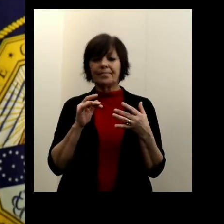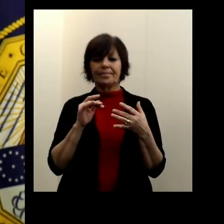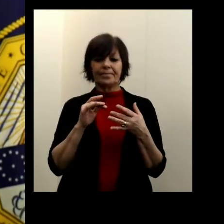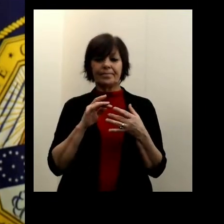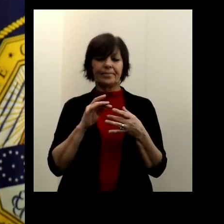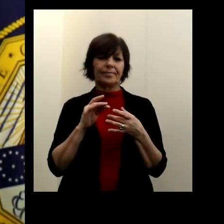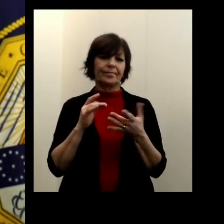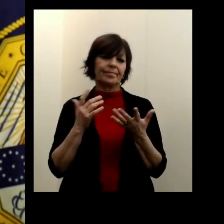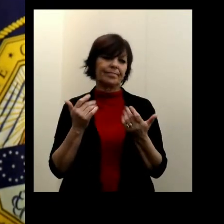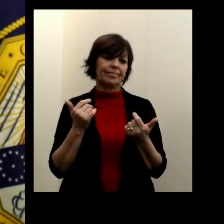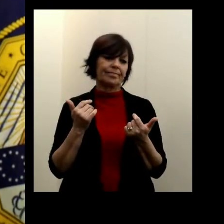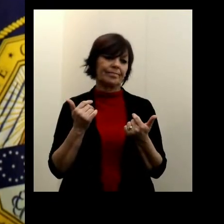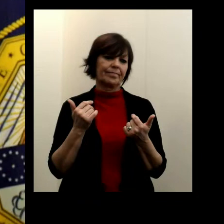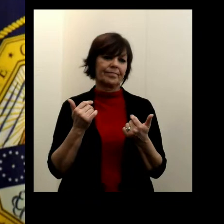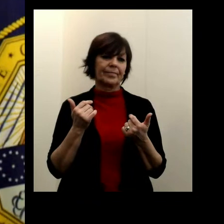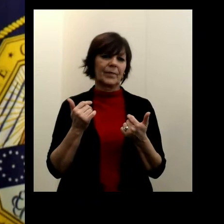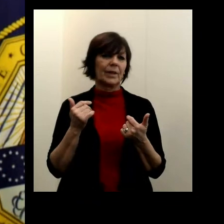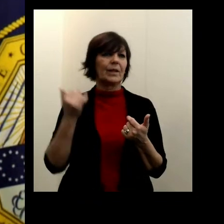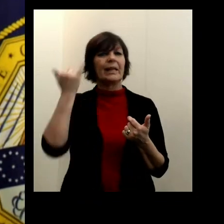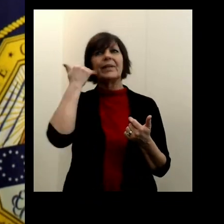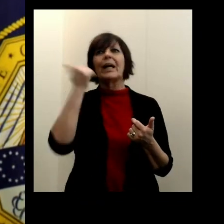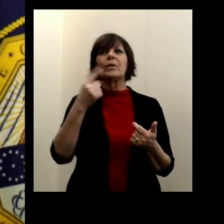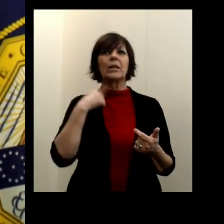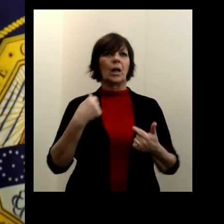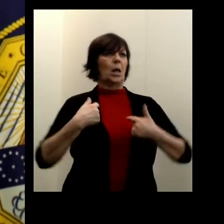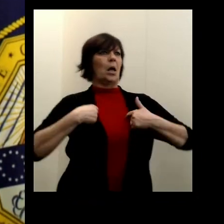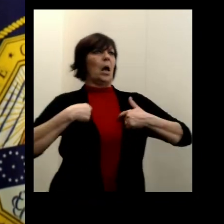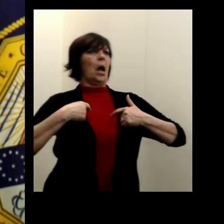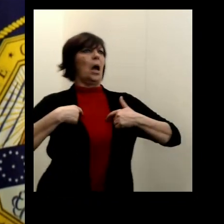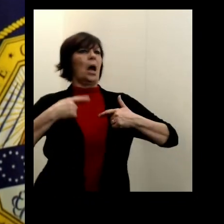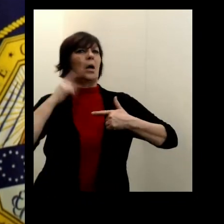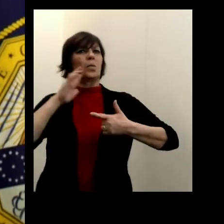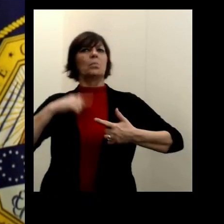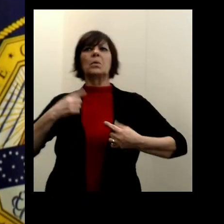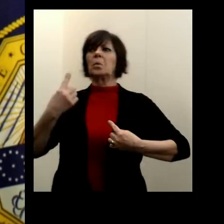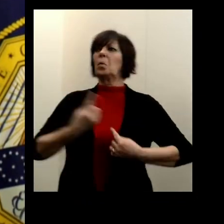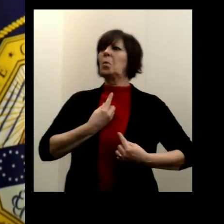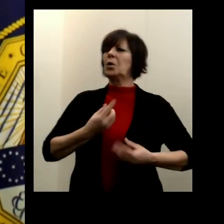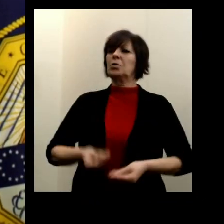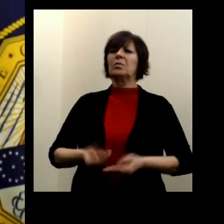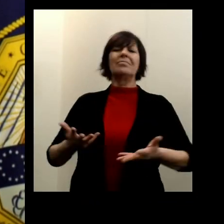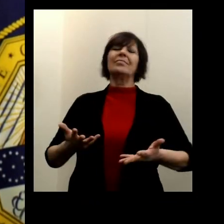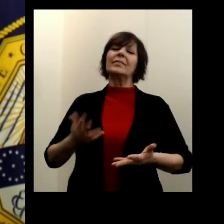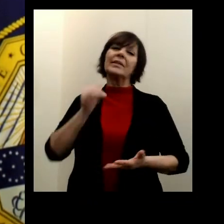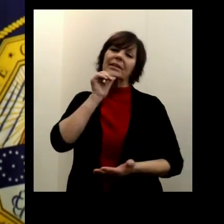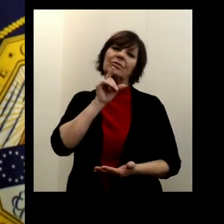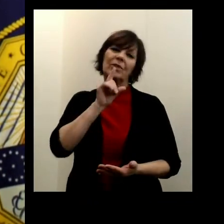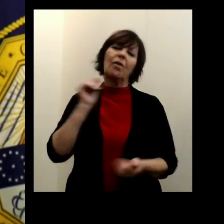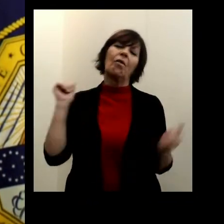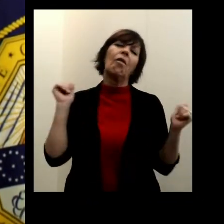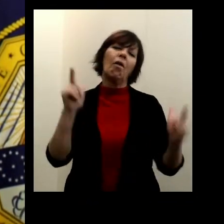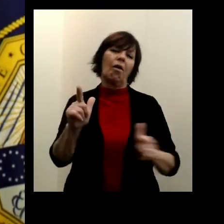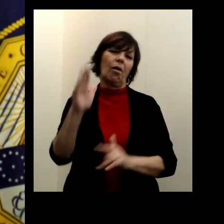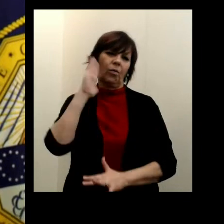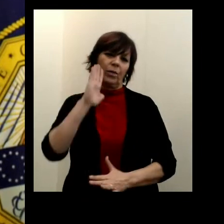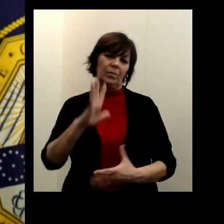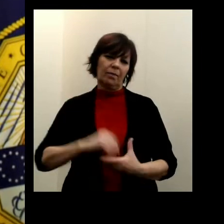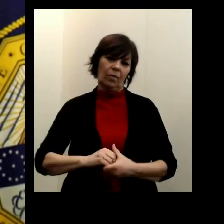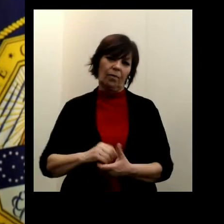other parties that they're the sole provider of it is incorrect. I think it's fair to say everyone's going to be involved.